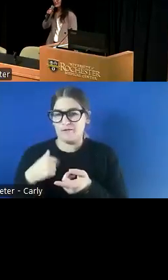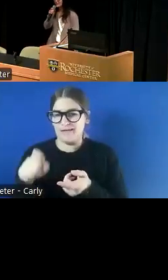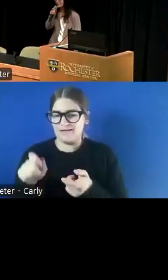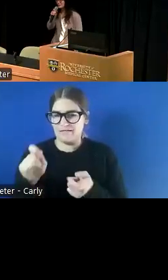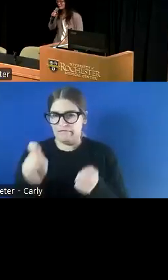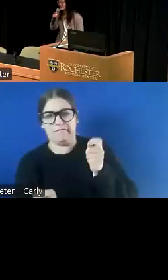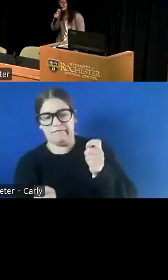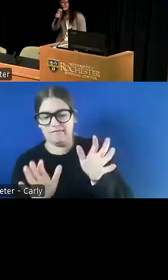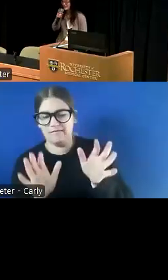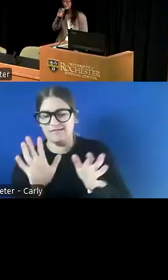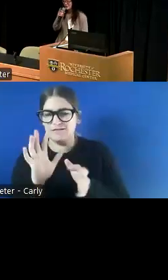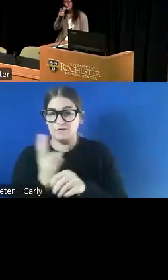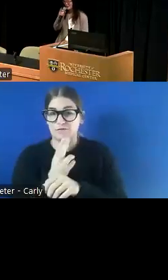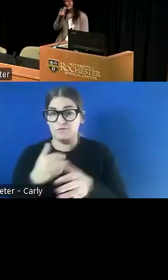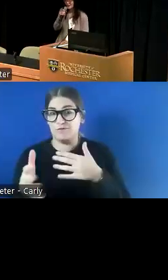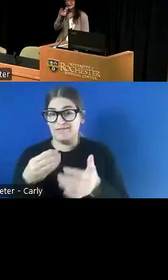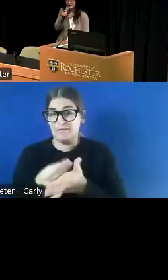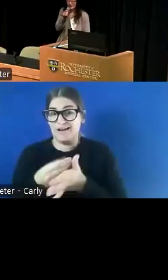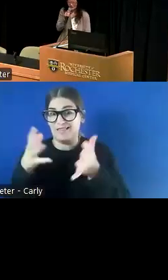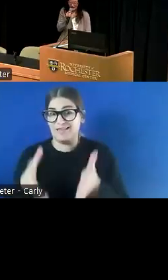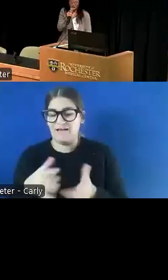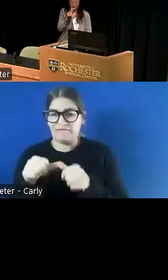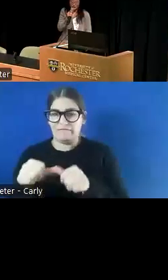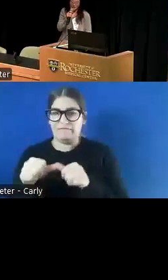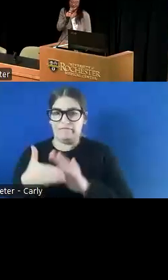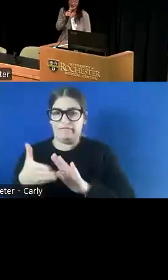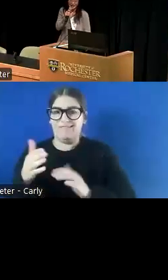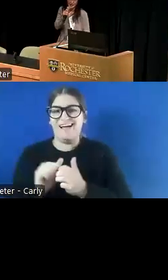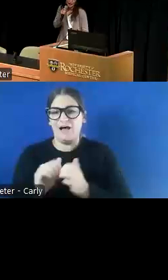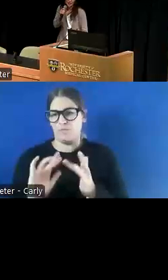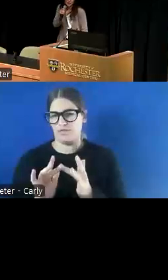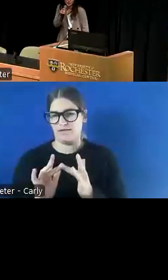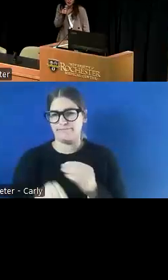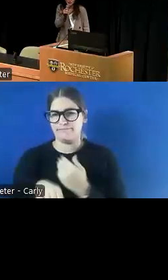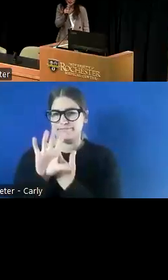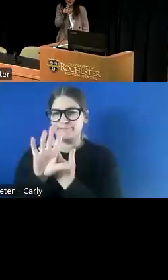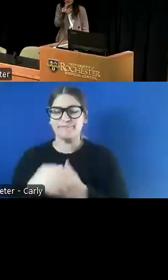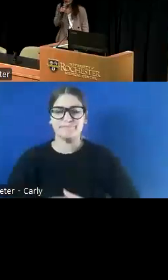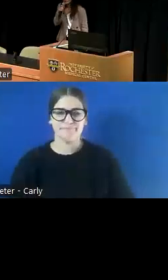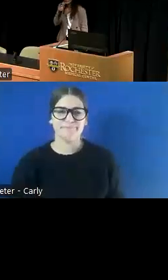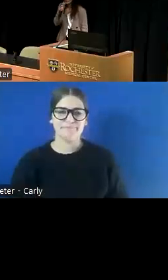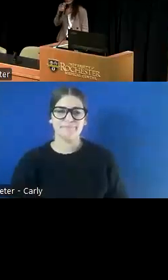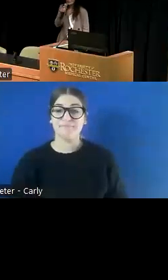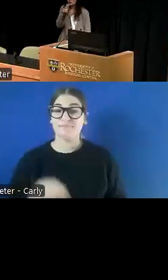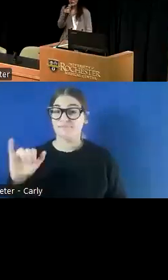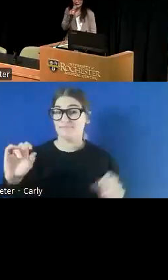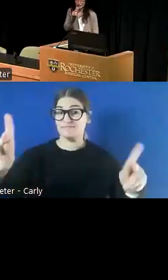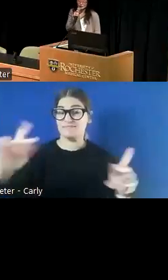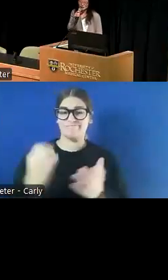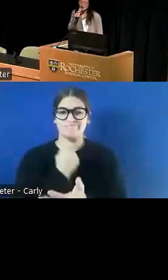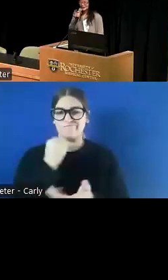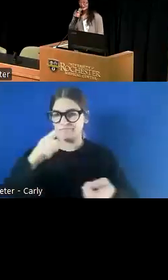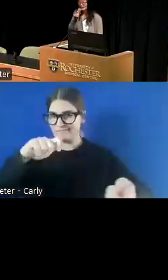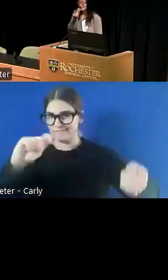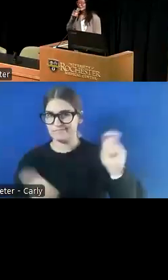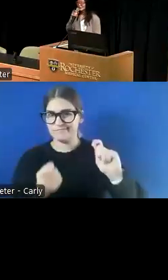to keep the chaplain's care training alive in an online format. And so we took the opportunity to adapt